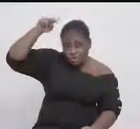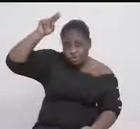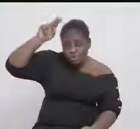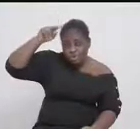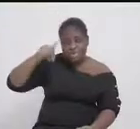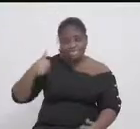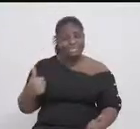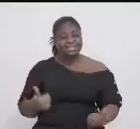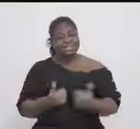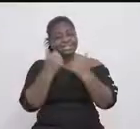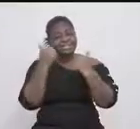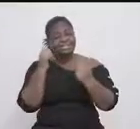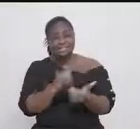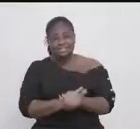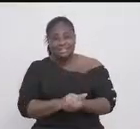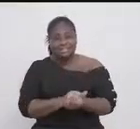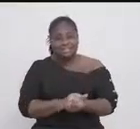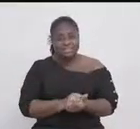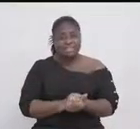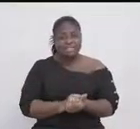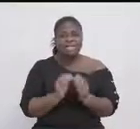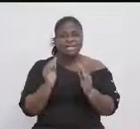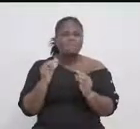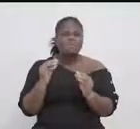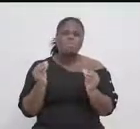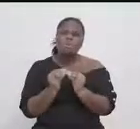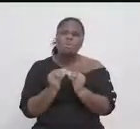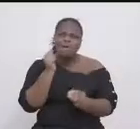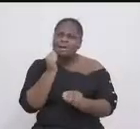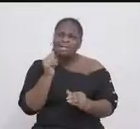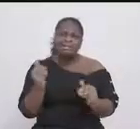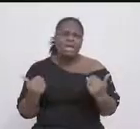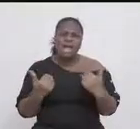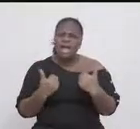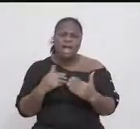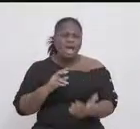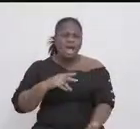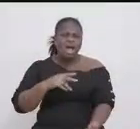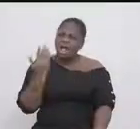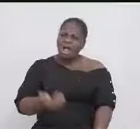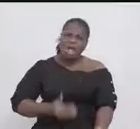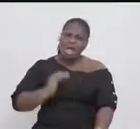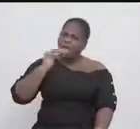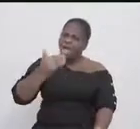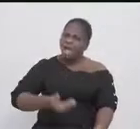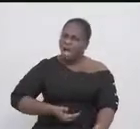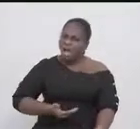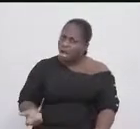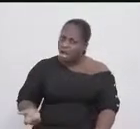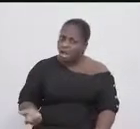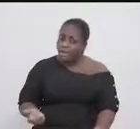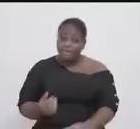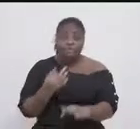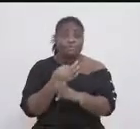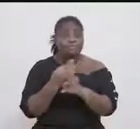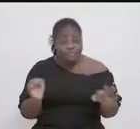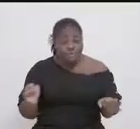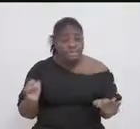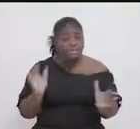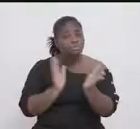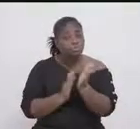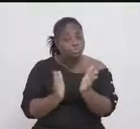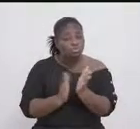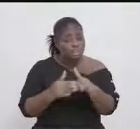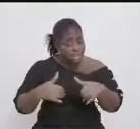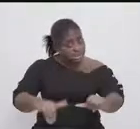the challenge there was, you know, a lot of the girls were getting pregnant. So by 12, 13, even with free SHS, you